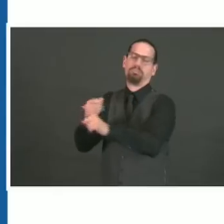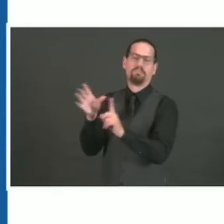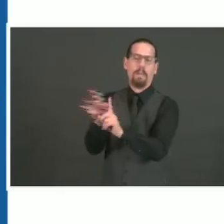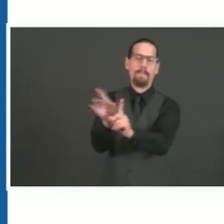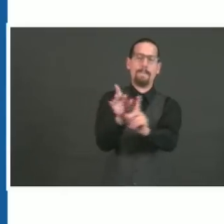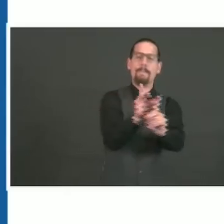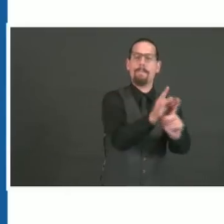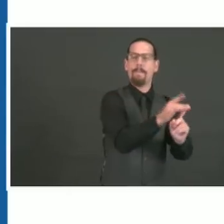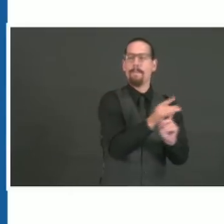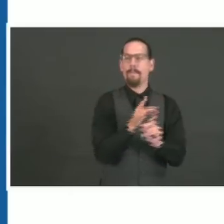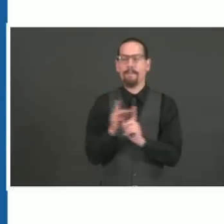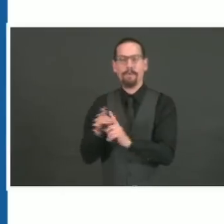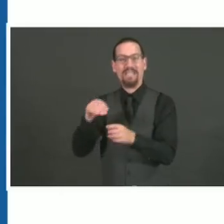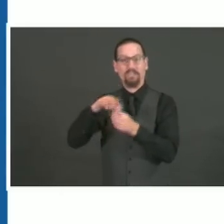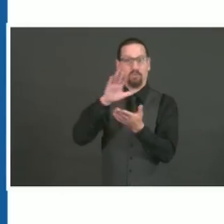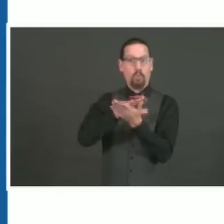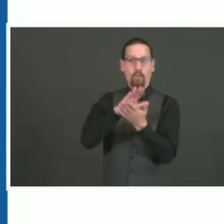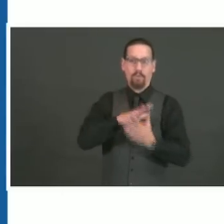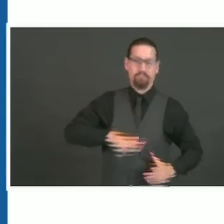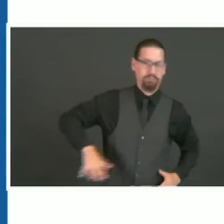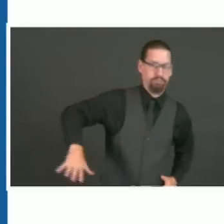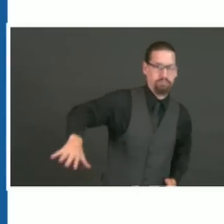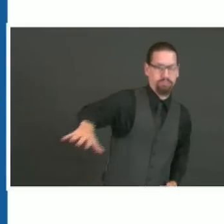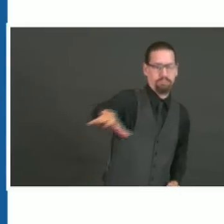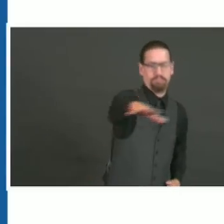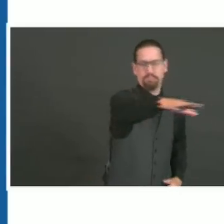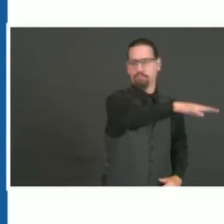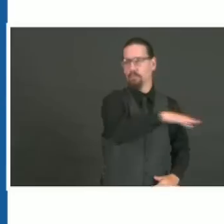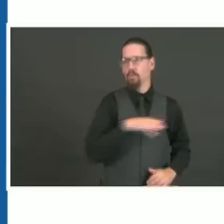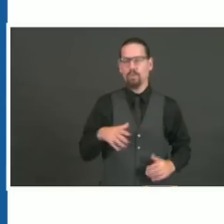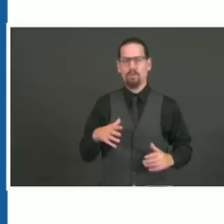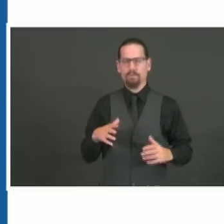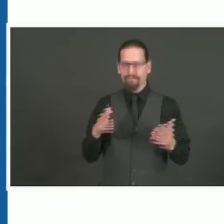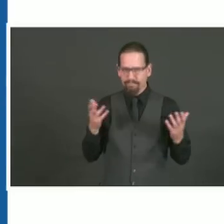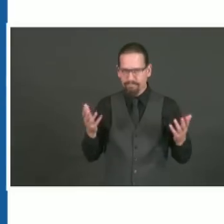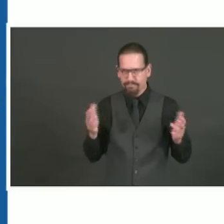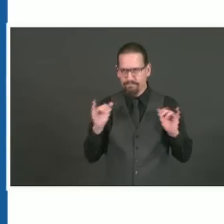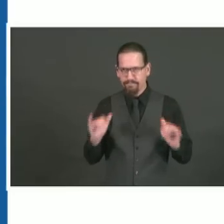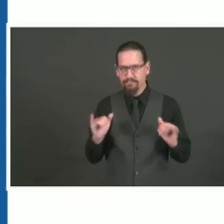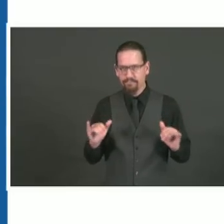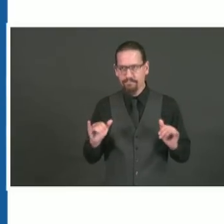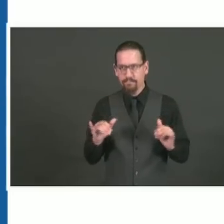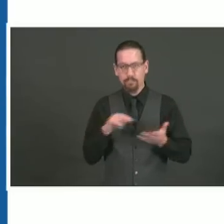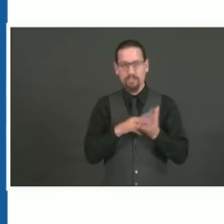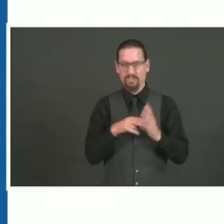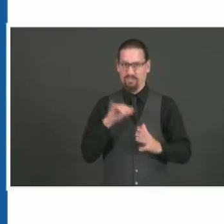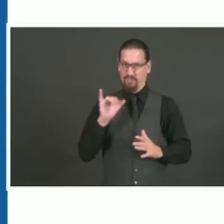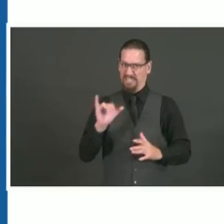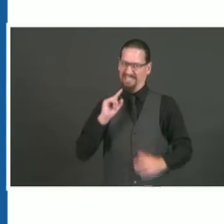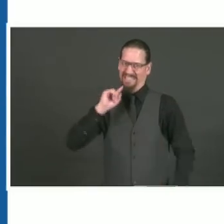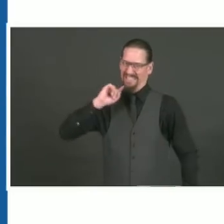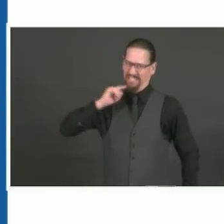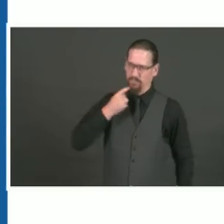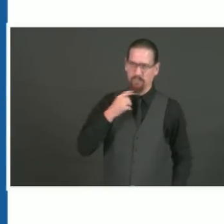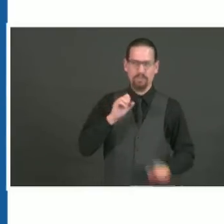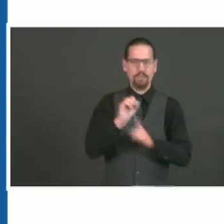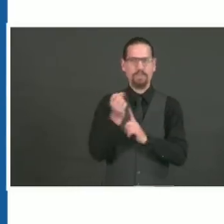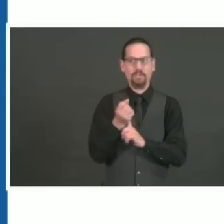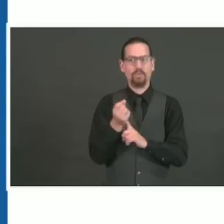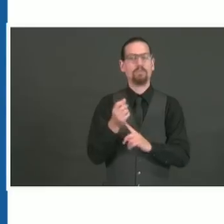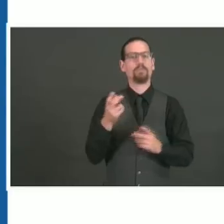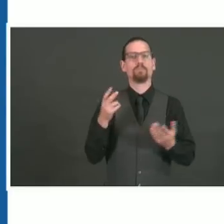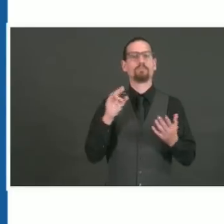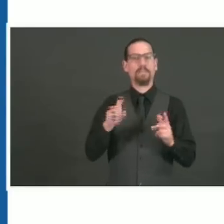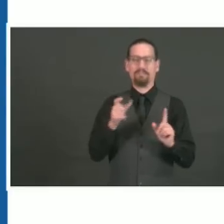groups without a clear connection. In that instance, in addition to the immediate steps of isolation